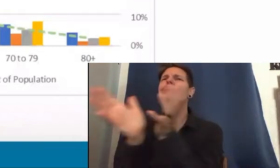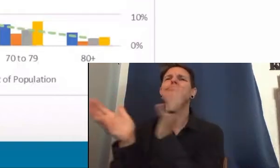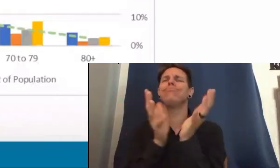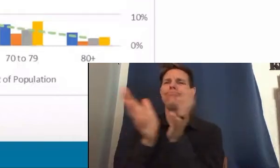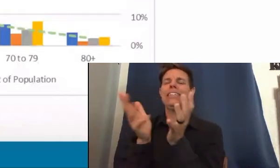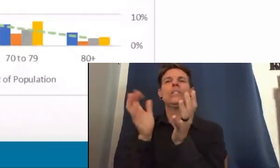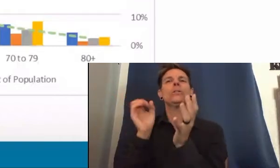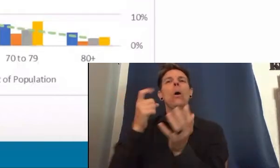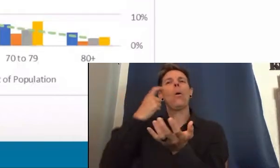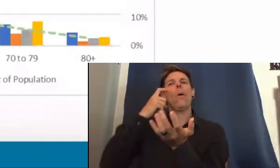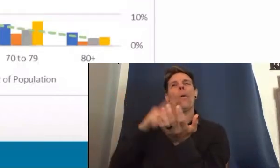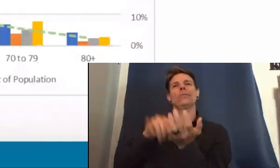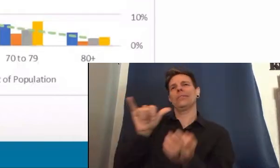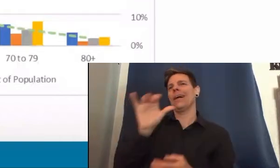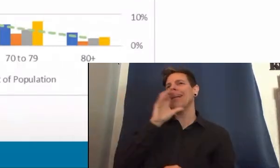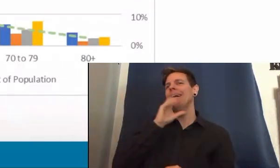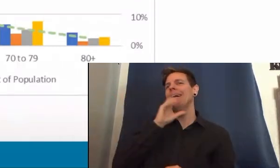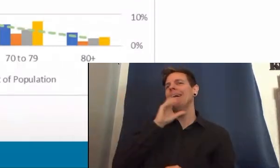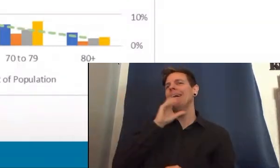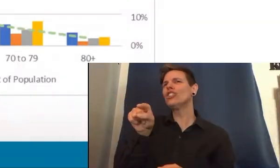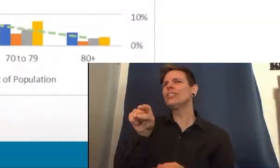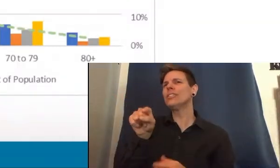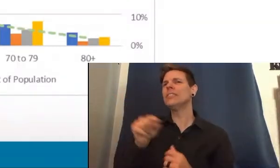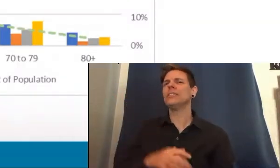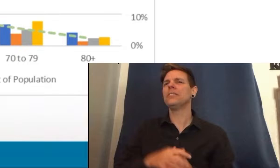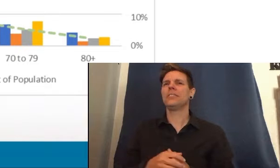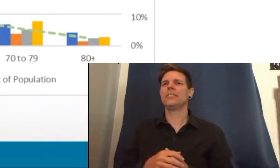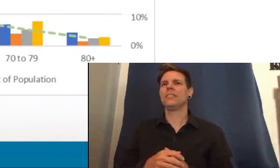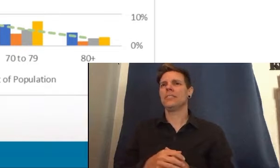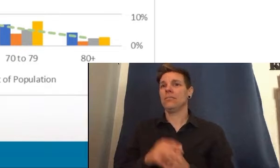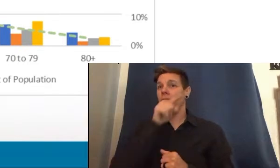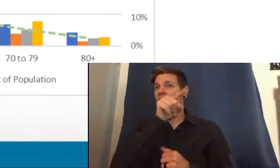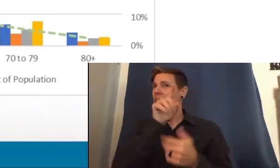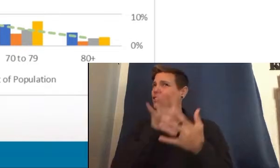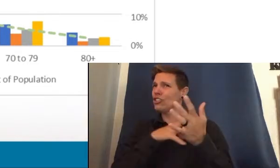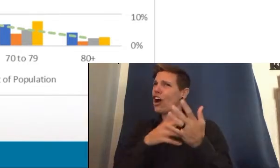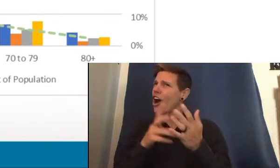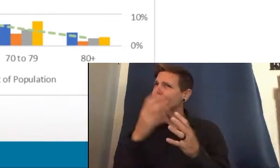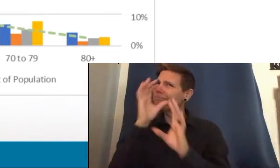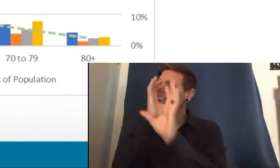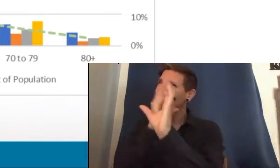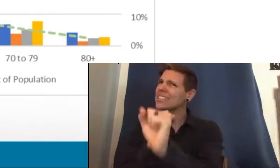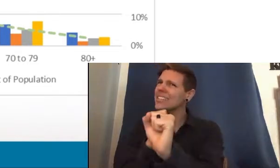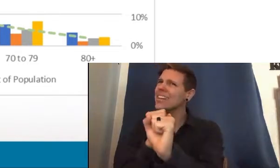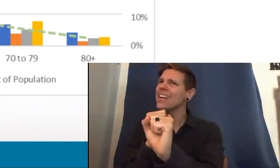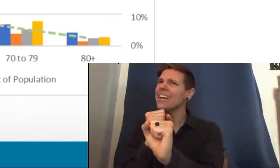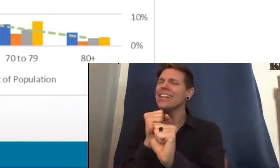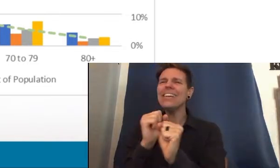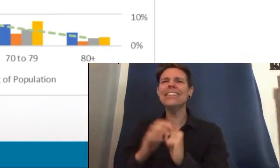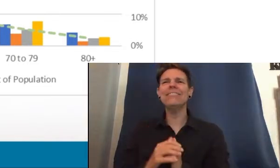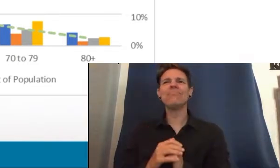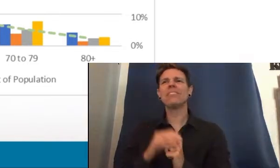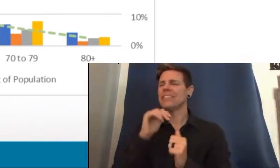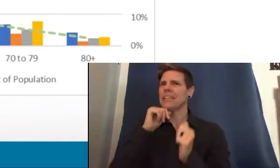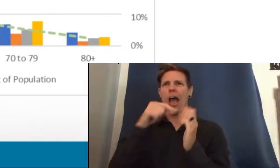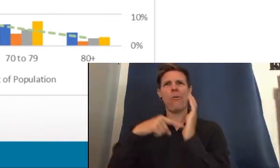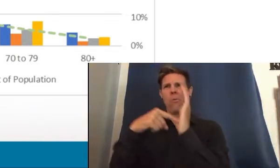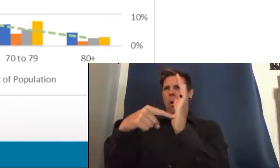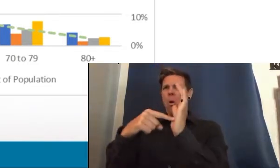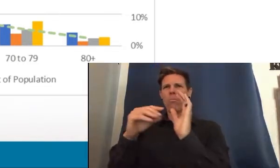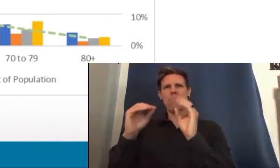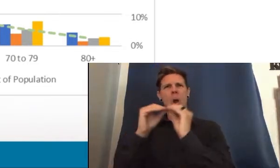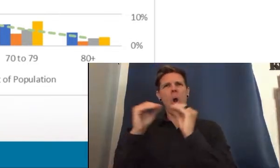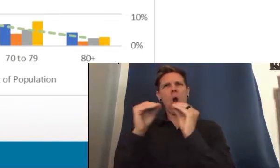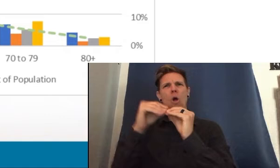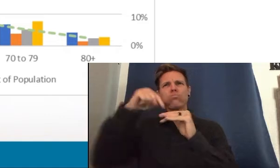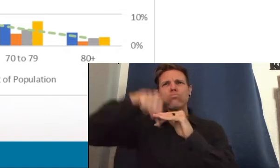multi-factor thing. But you can see this demographics, very interesting chart. Again, underrepresented with youth still, underrepresented over the